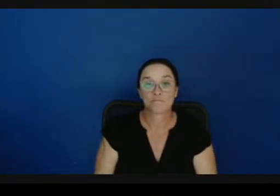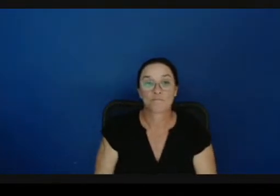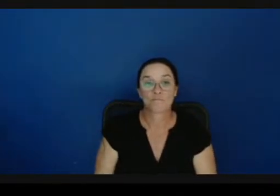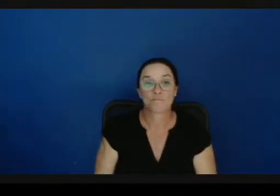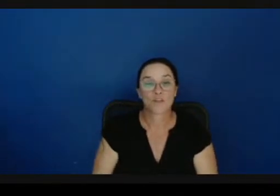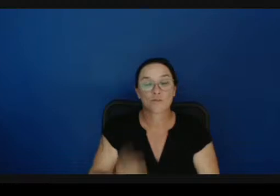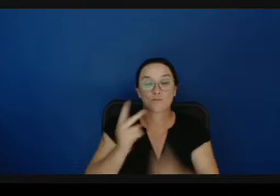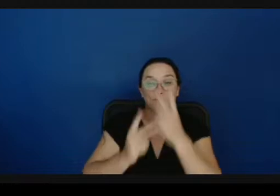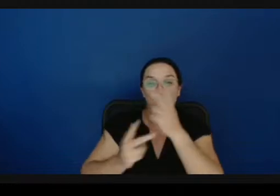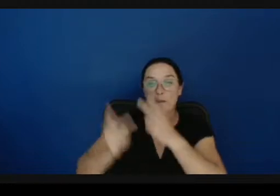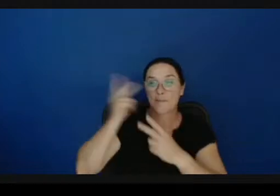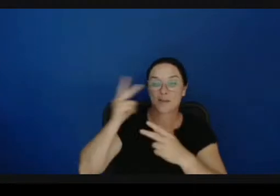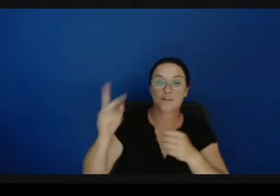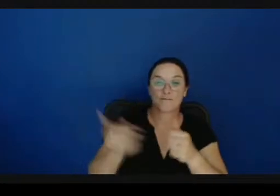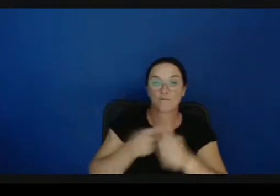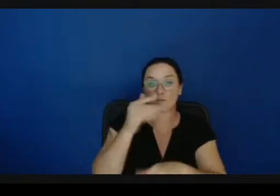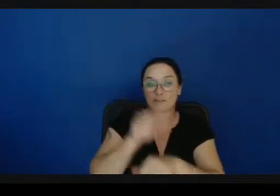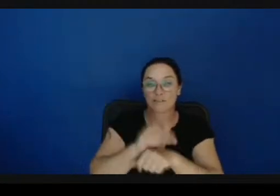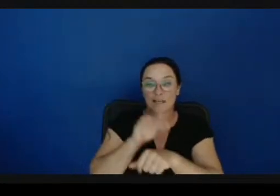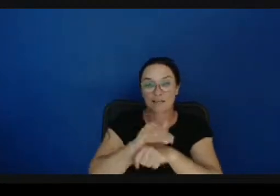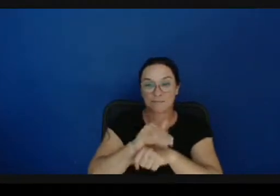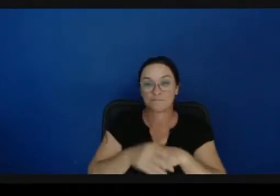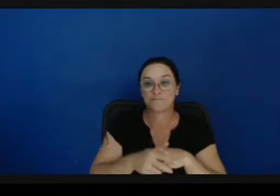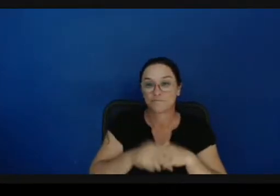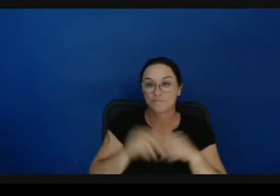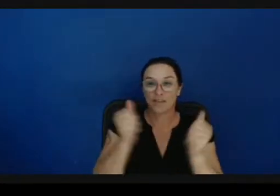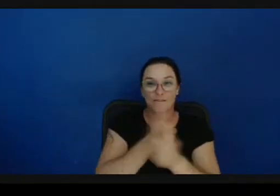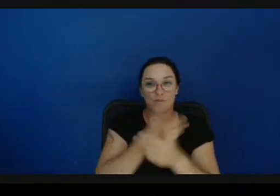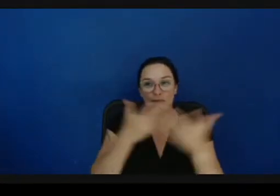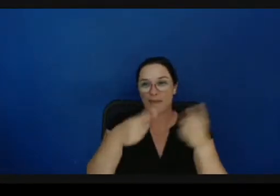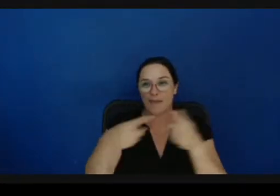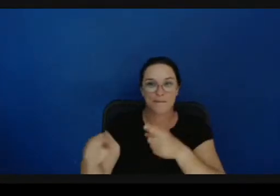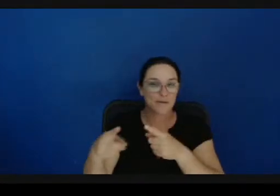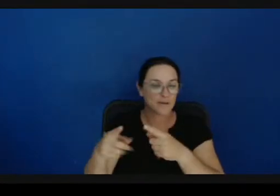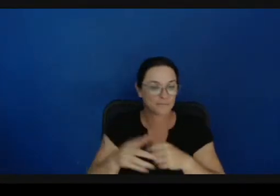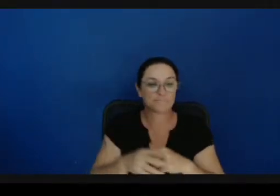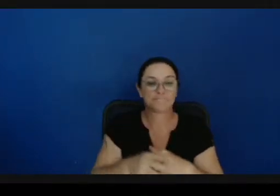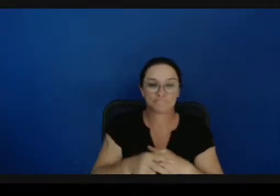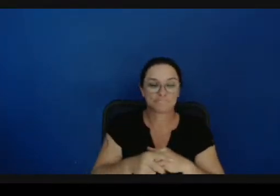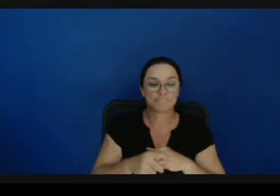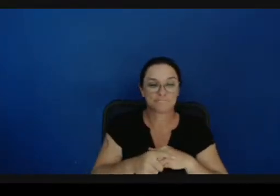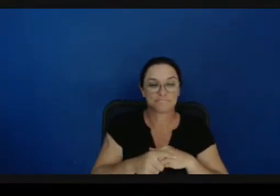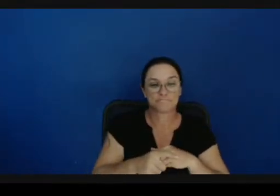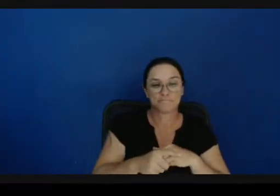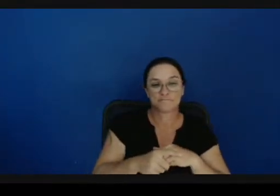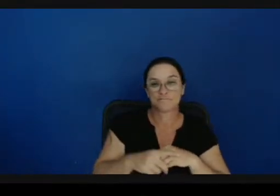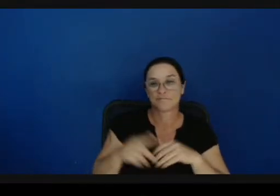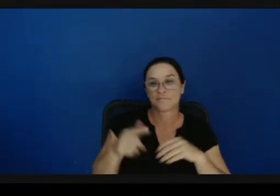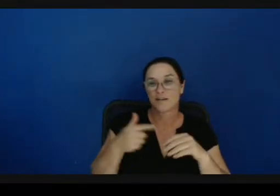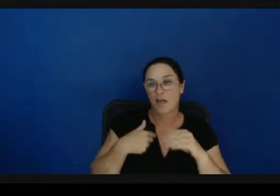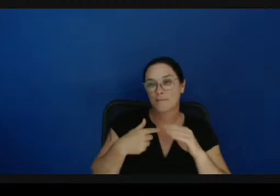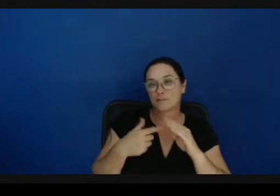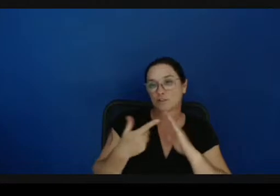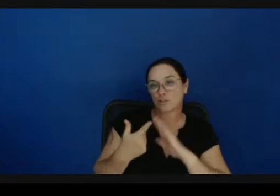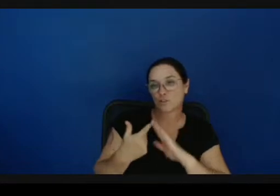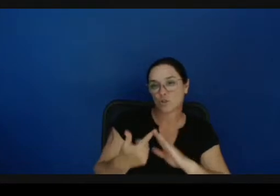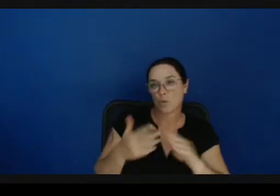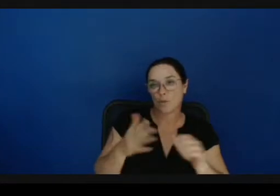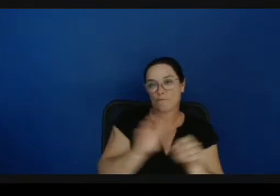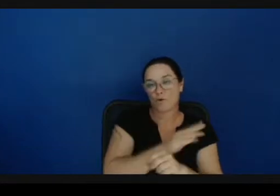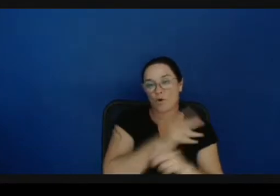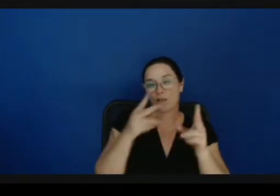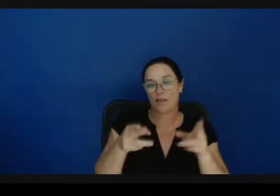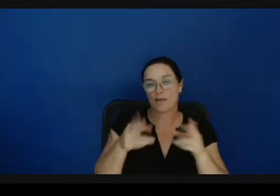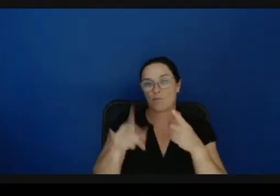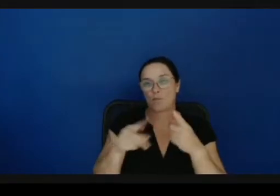to that first night and everything happening there. I'll play this full clip while we talk here, is because it